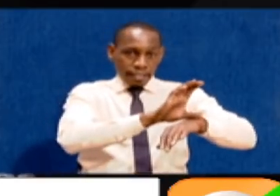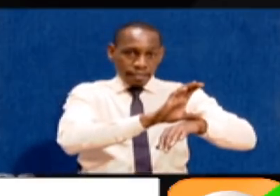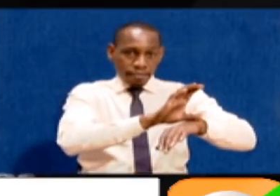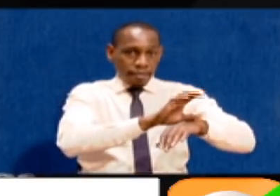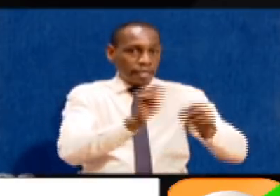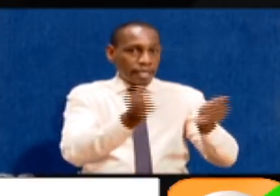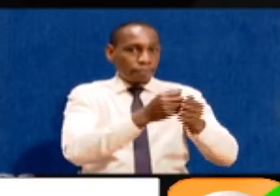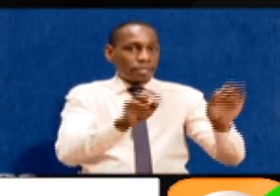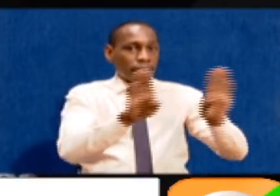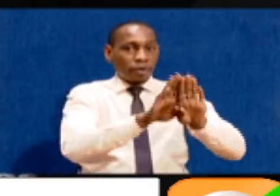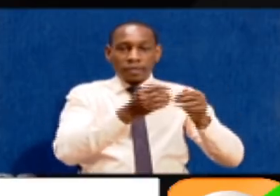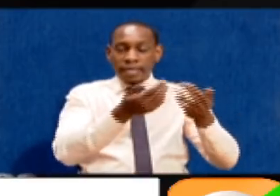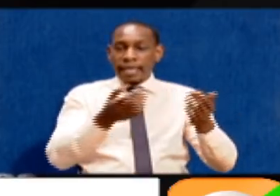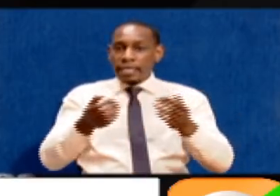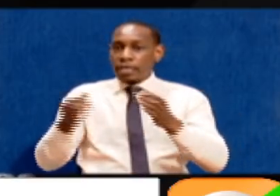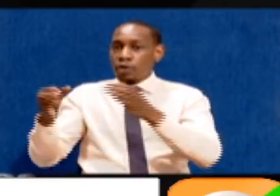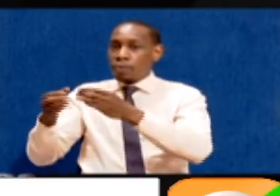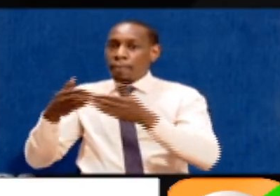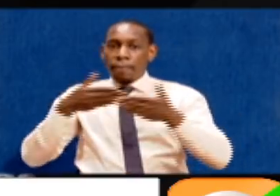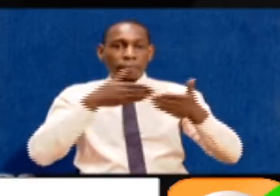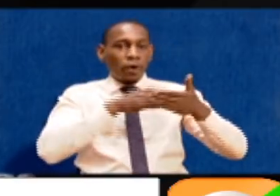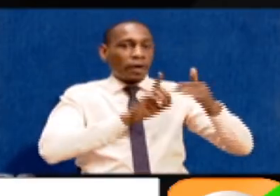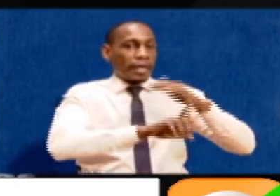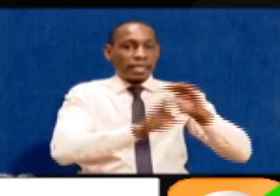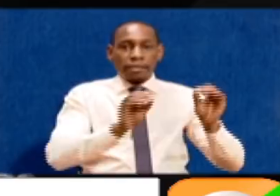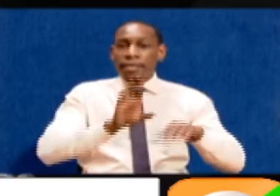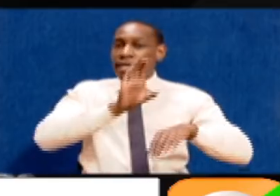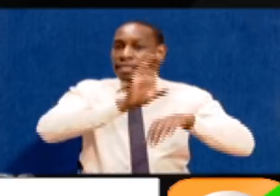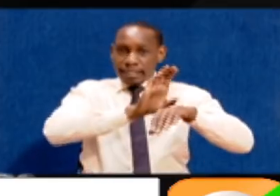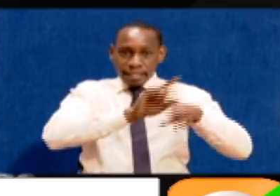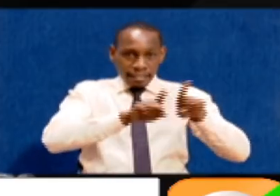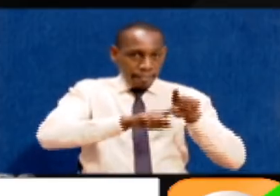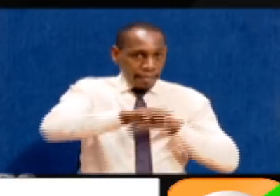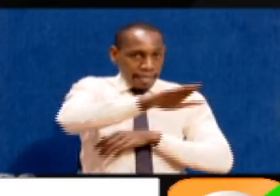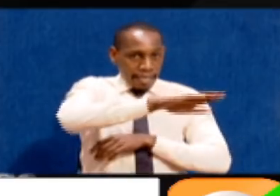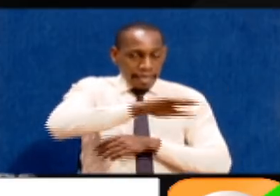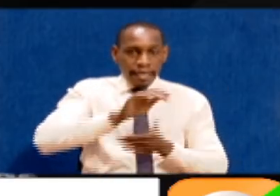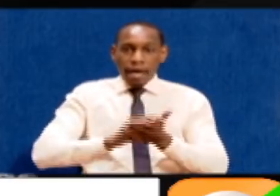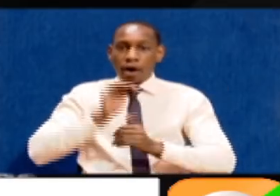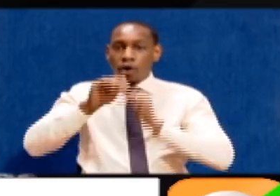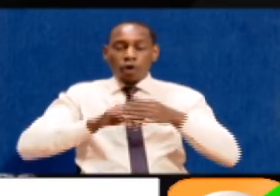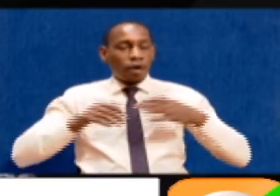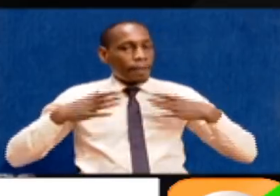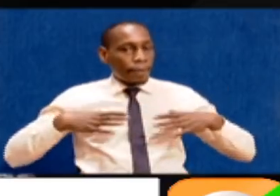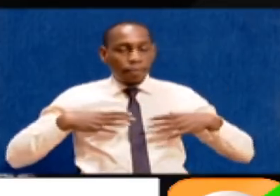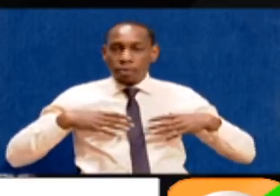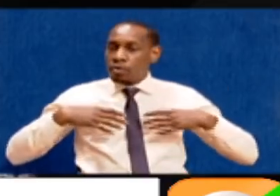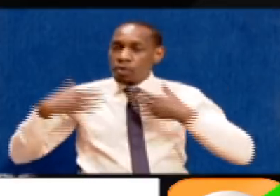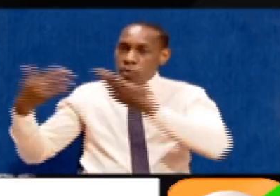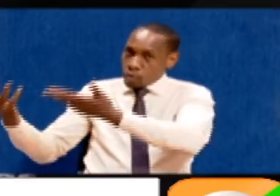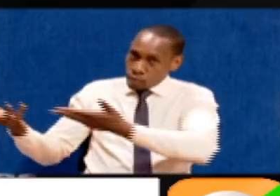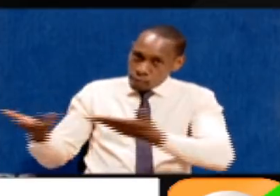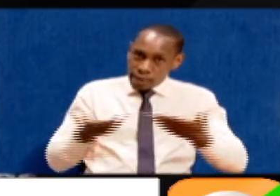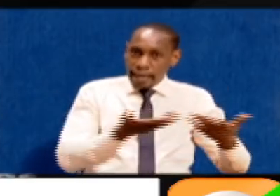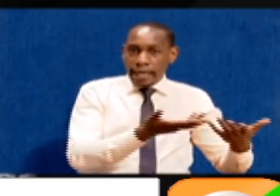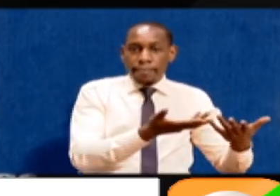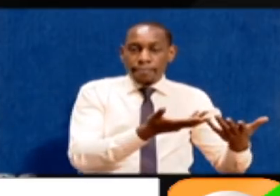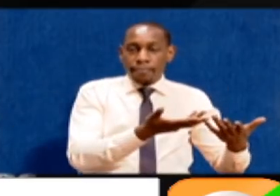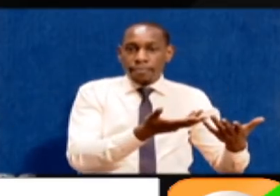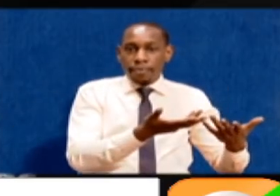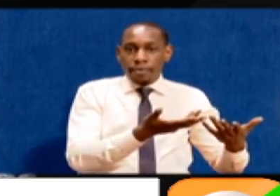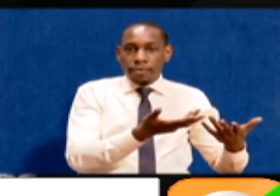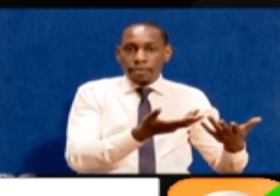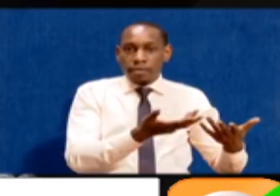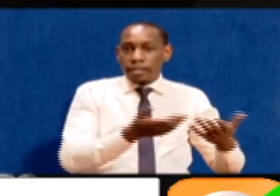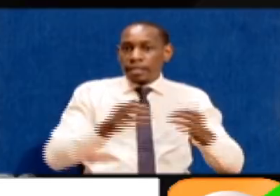cannot be closed for any category of people. The church is the place where everybody is welcome. And no